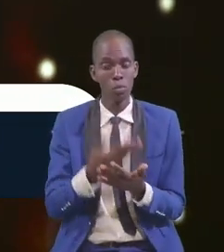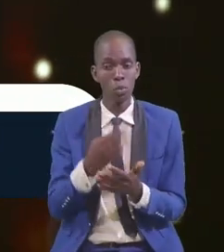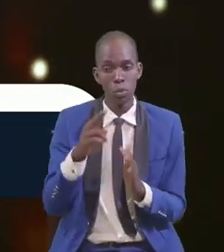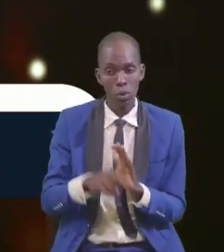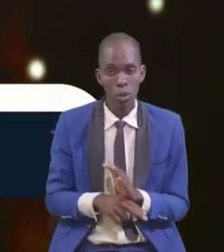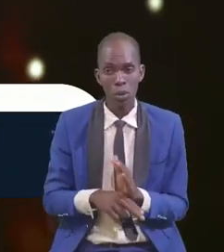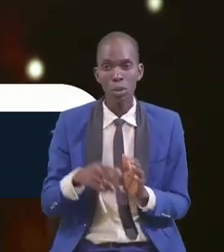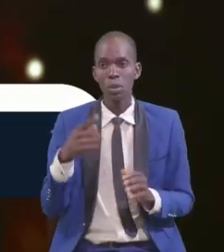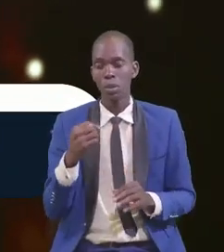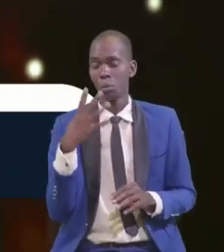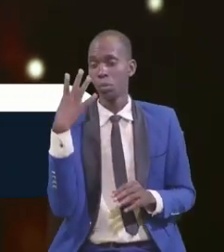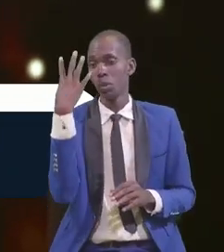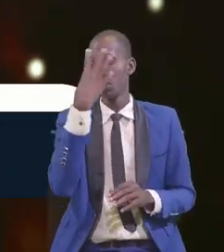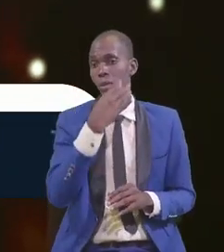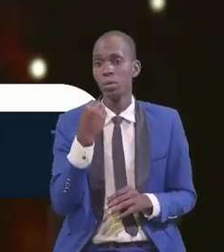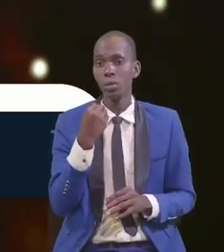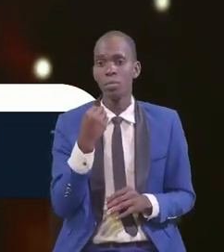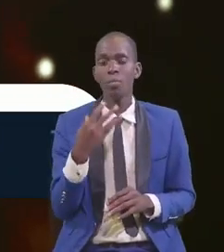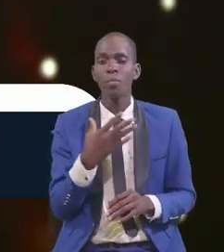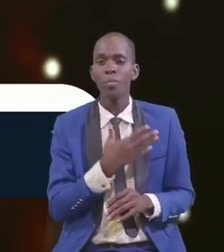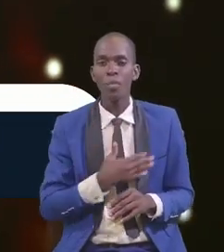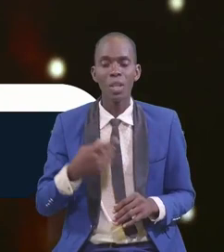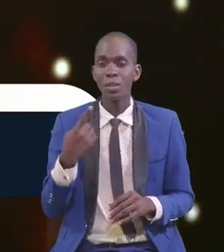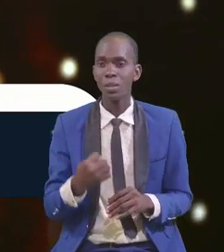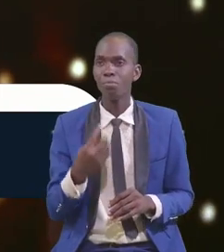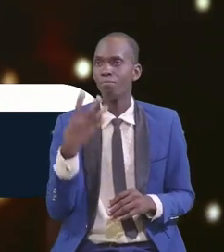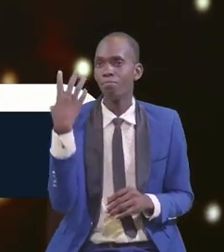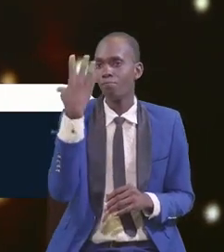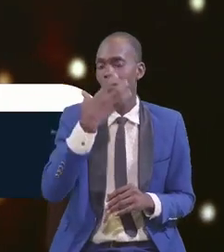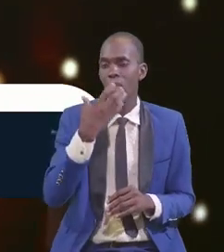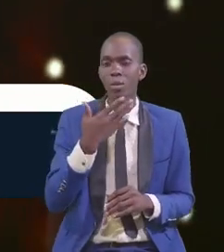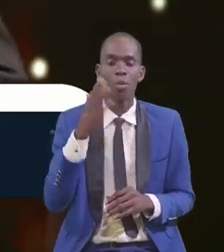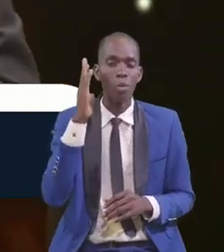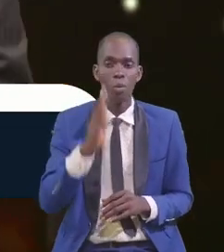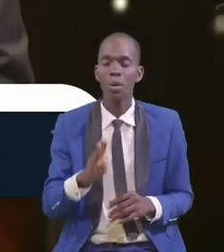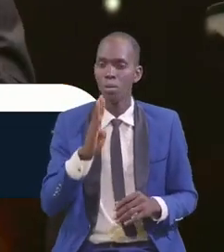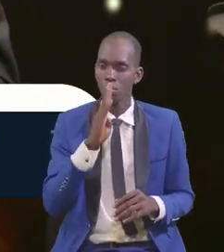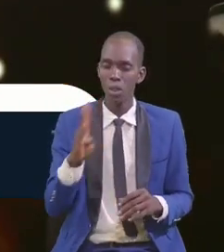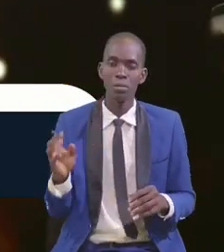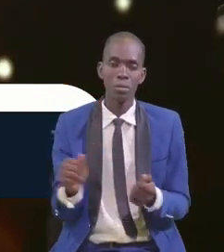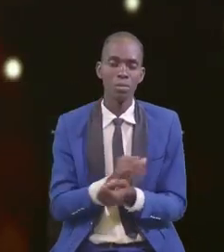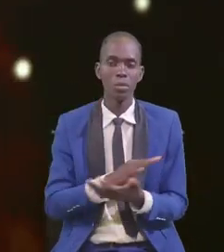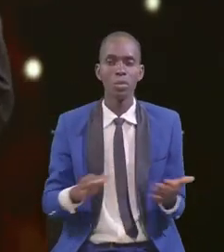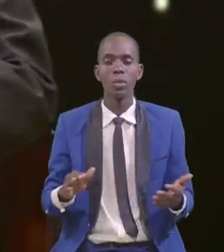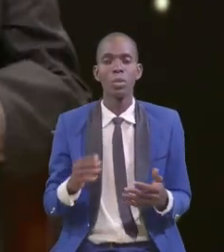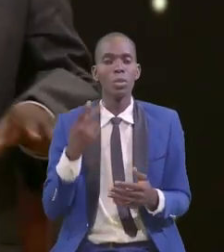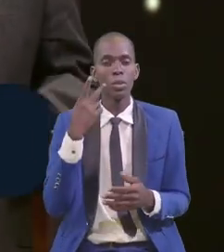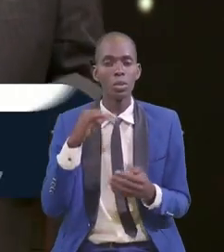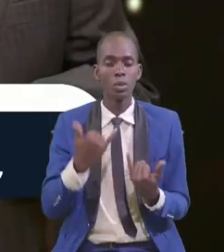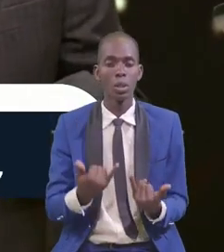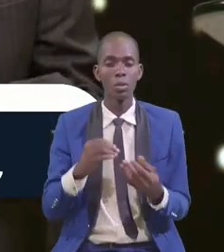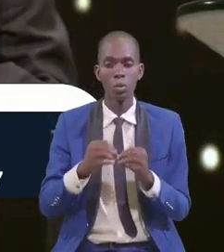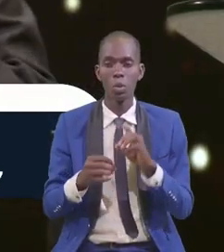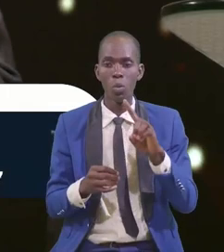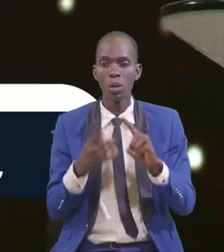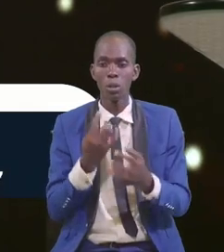the beauty, and the splendor will pass away. Look at number one. Number one, the